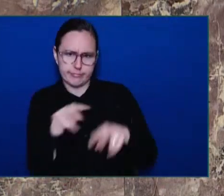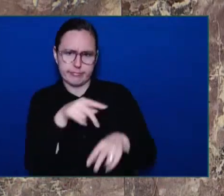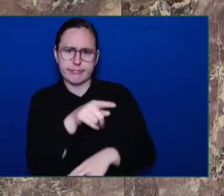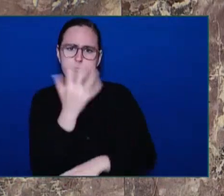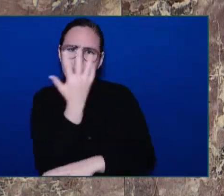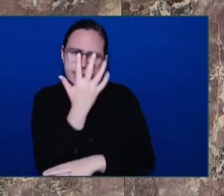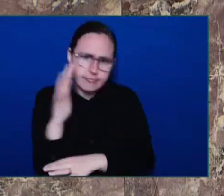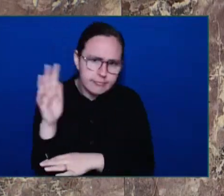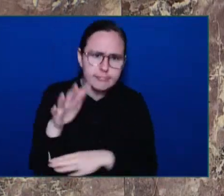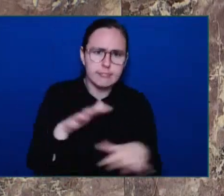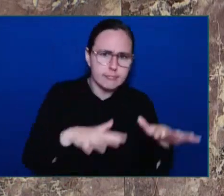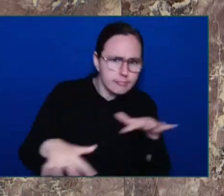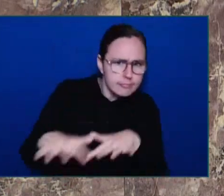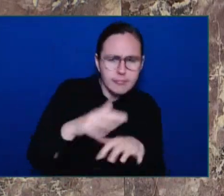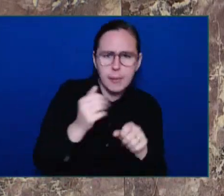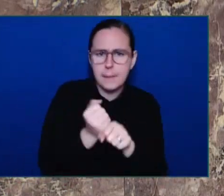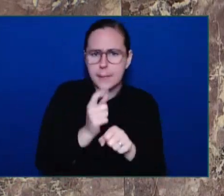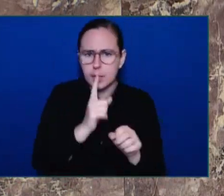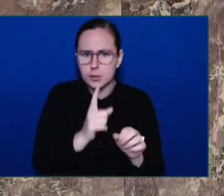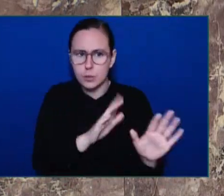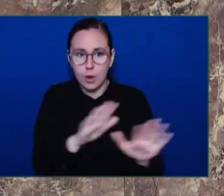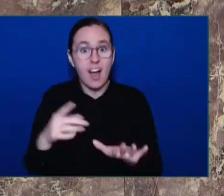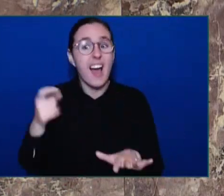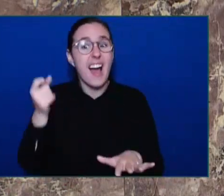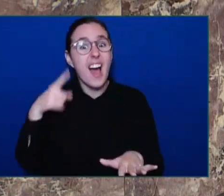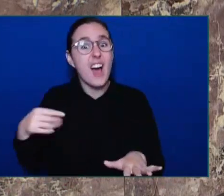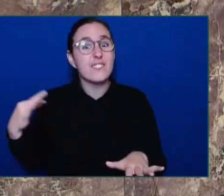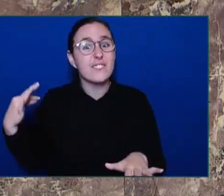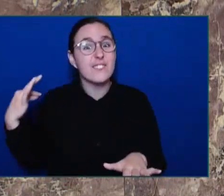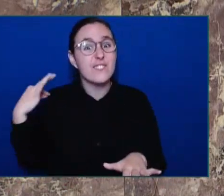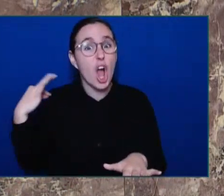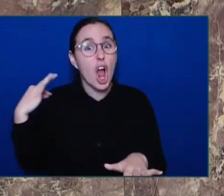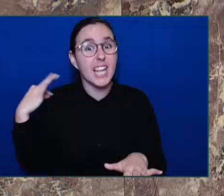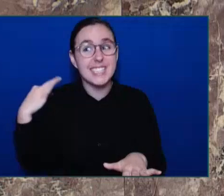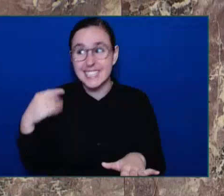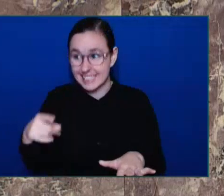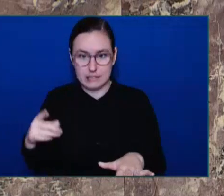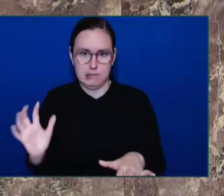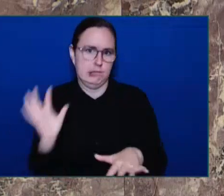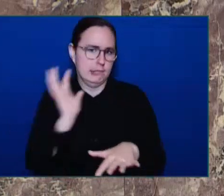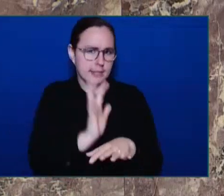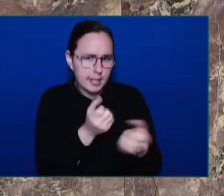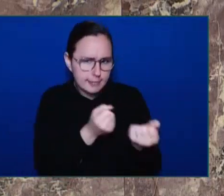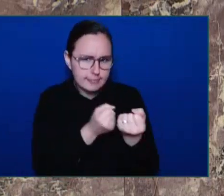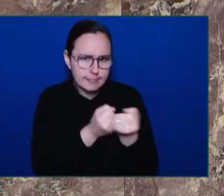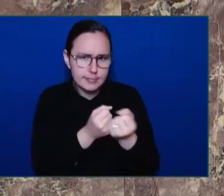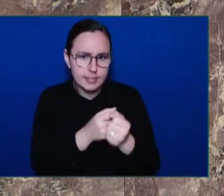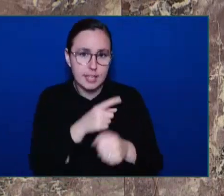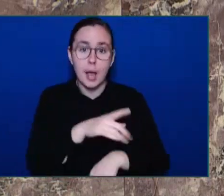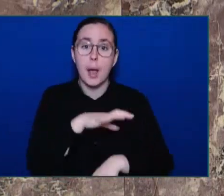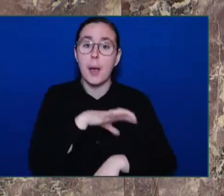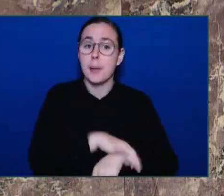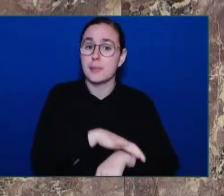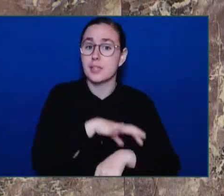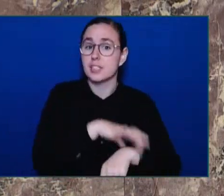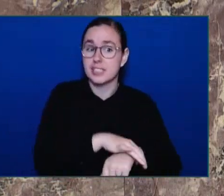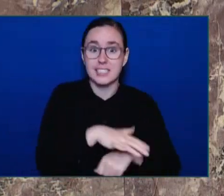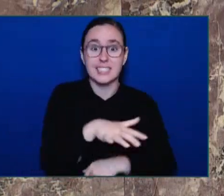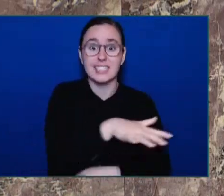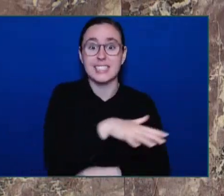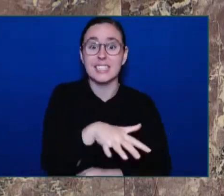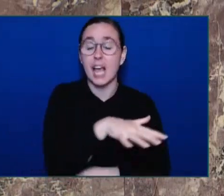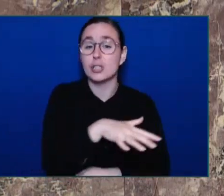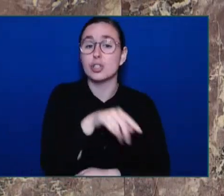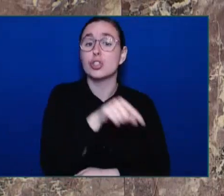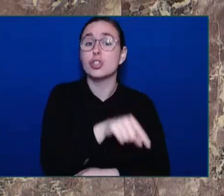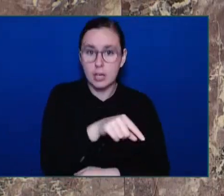communities across BC and Canada. The banding station has recently become an active participant in the MODIS Wildlife